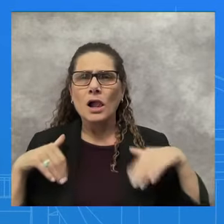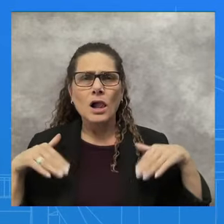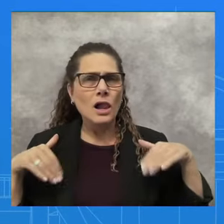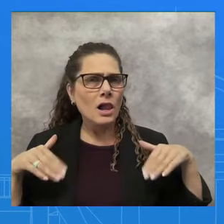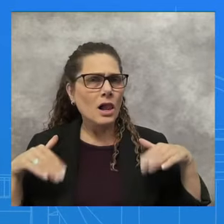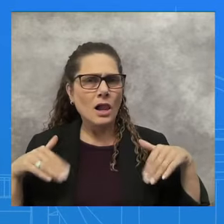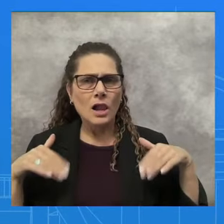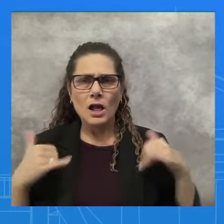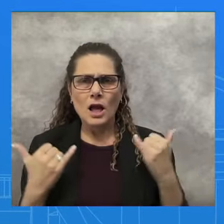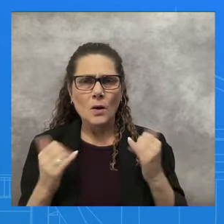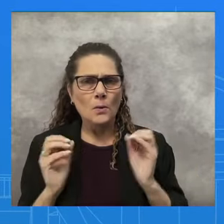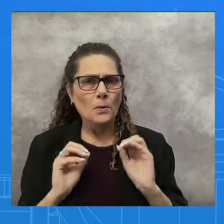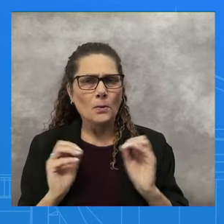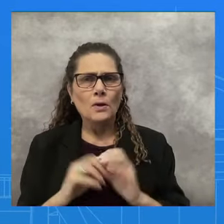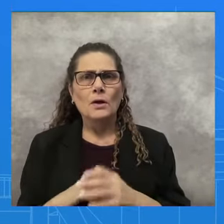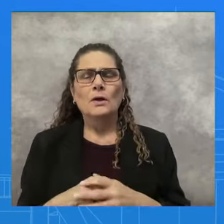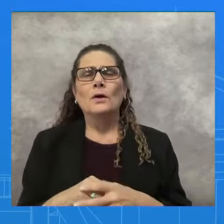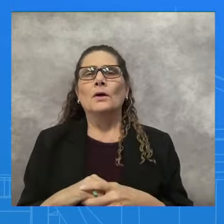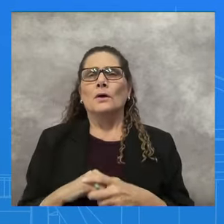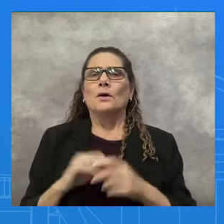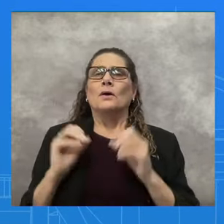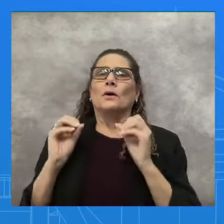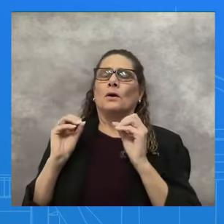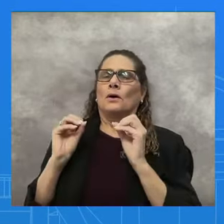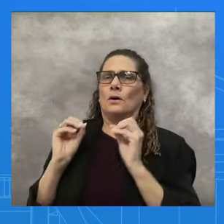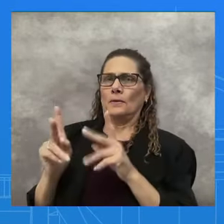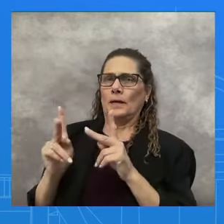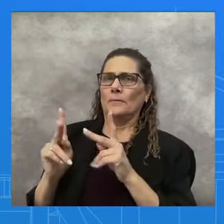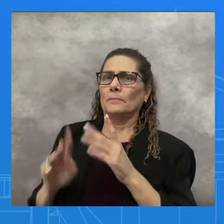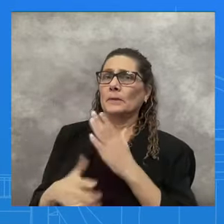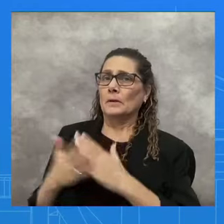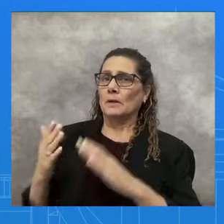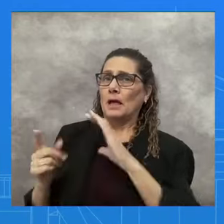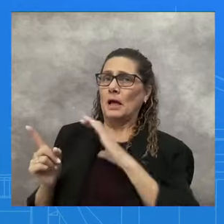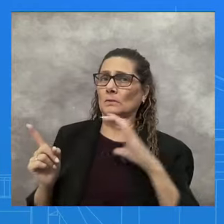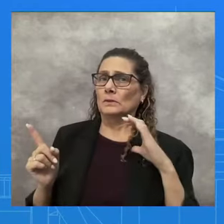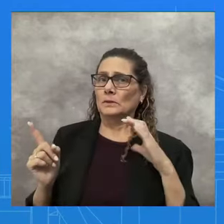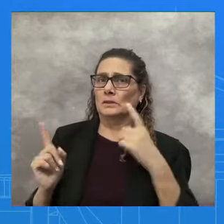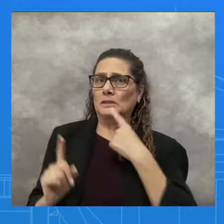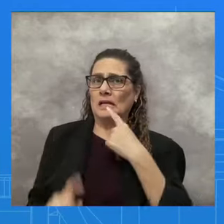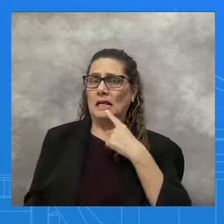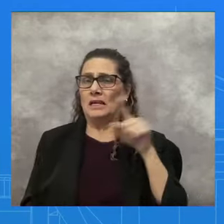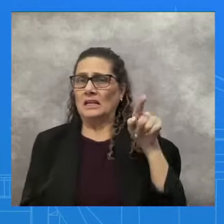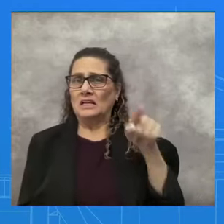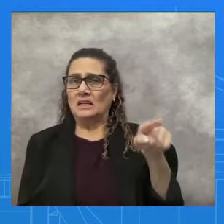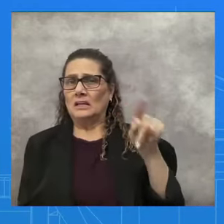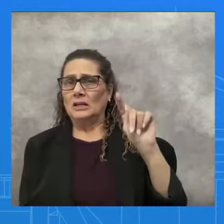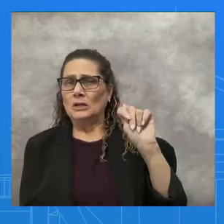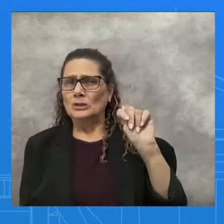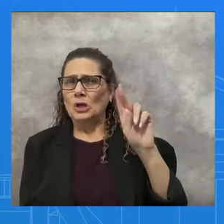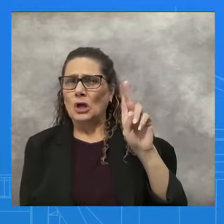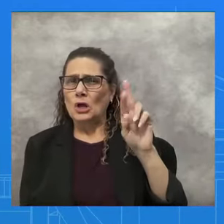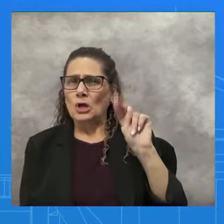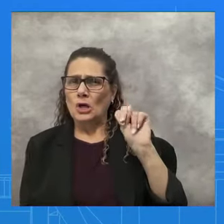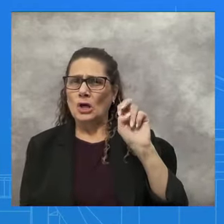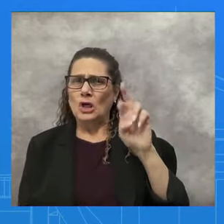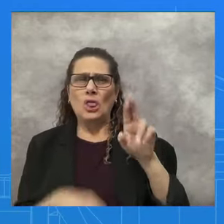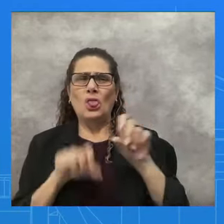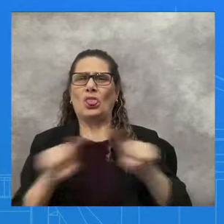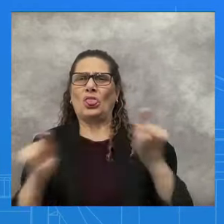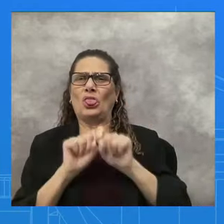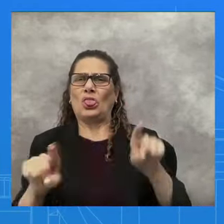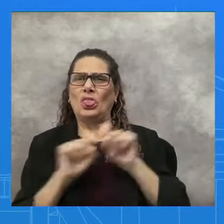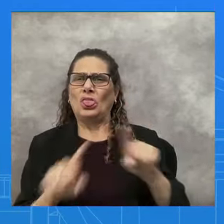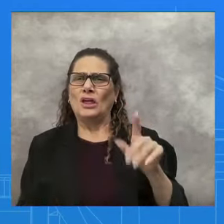Heard some members of Congress describe Turner's actions as reckless, given how you started this briefing. Is that how you would characterize what he